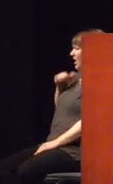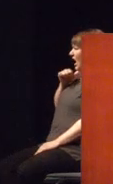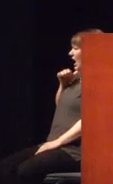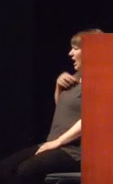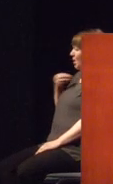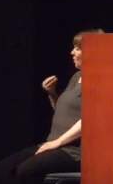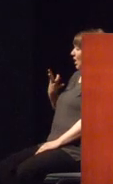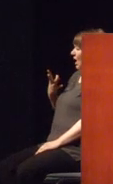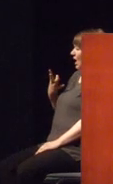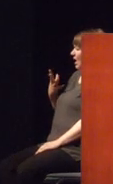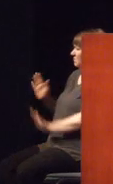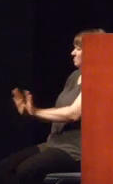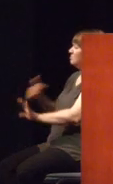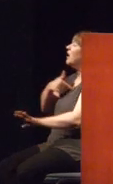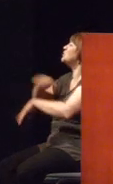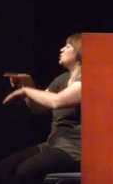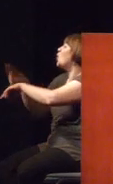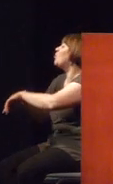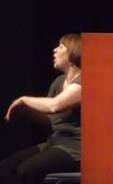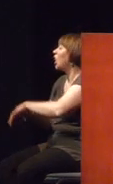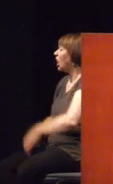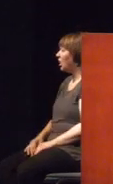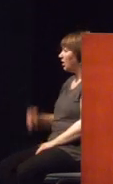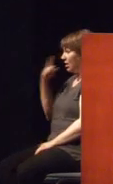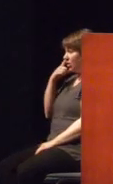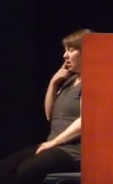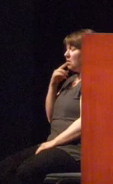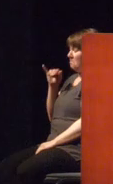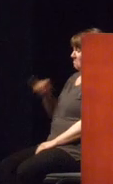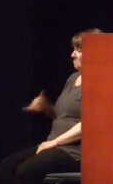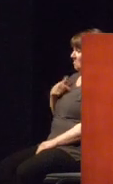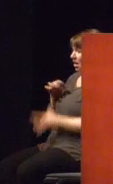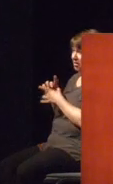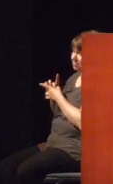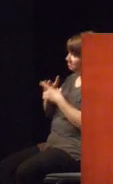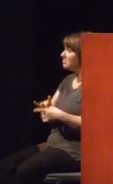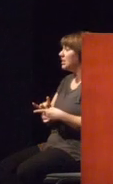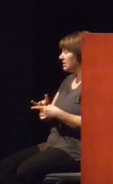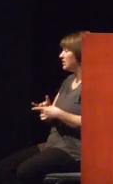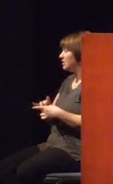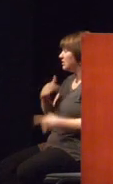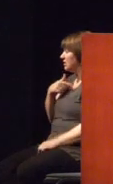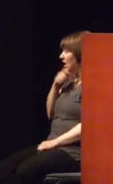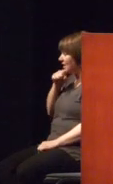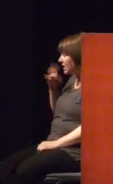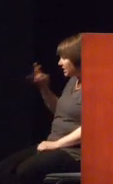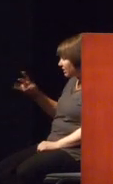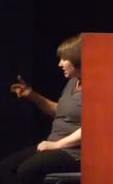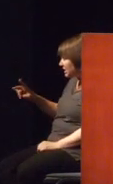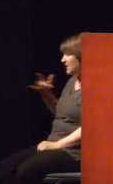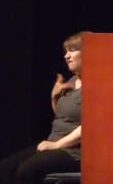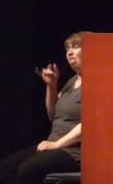normal. And I thought, I relate to that, because when I was 17, that's probably what I would have said, because the